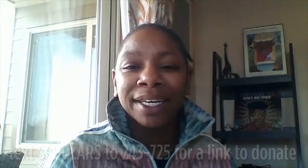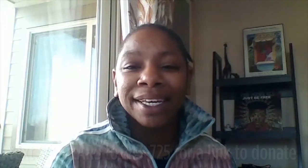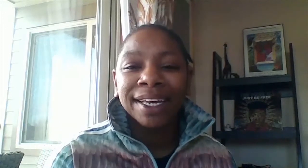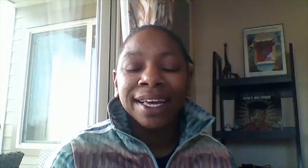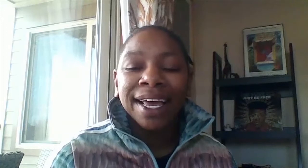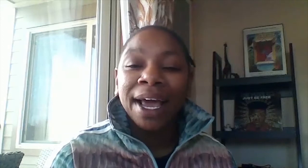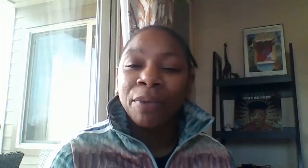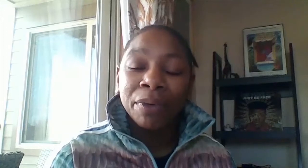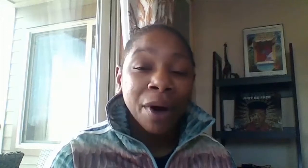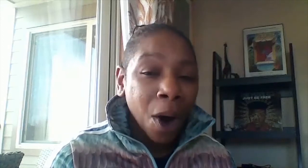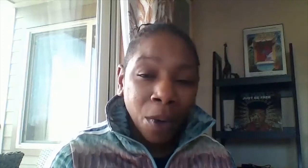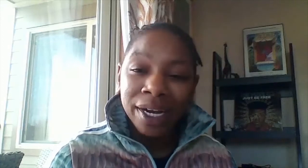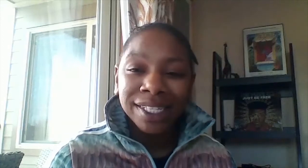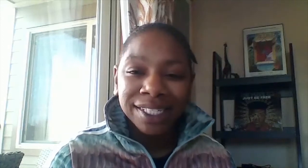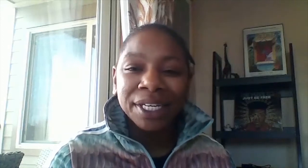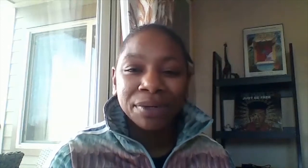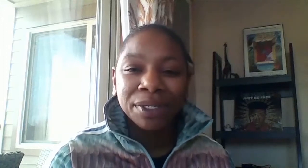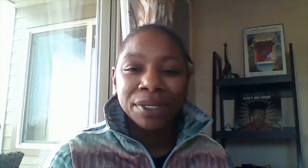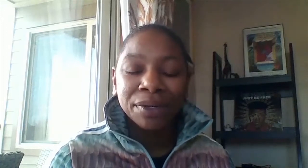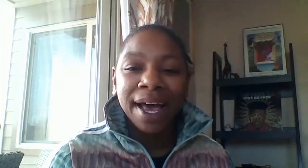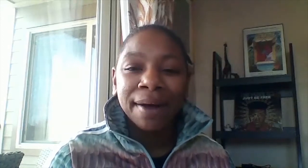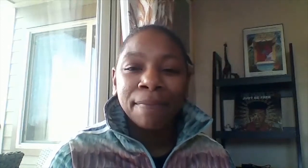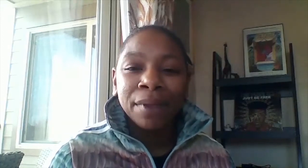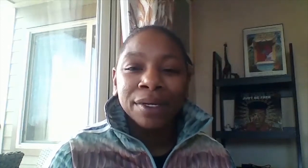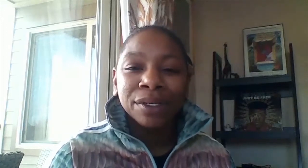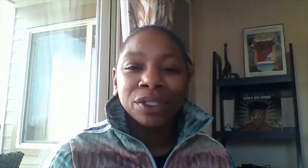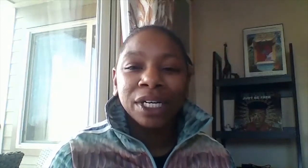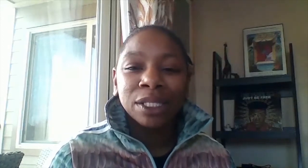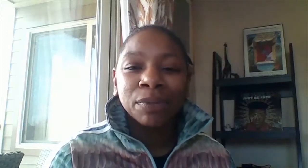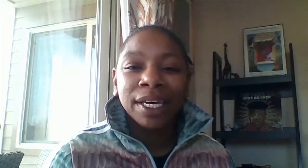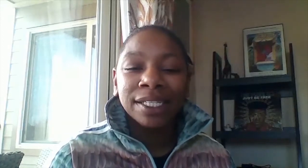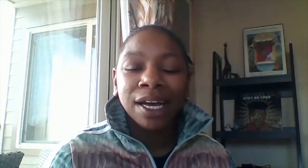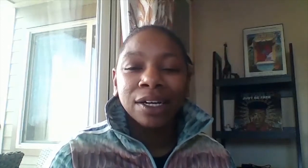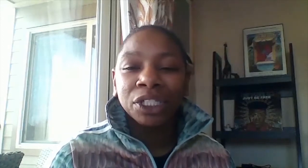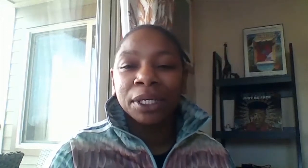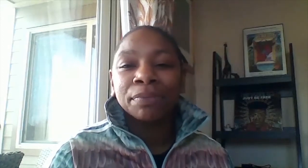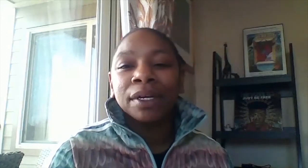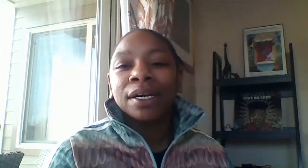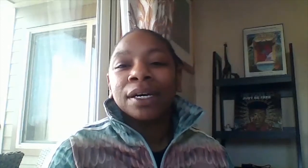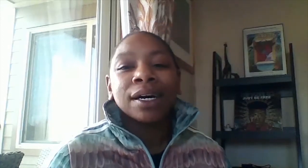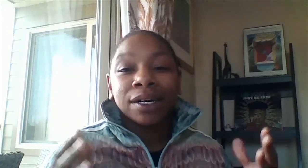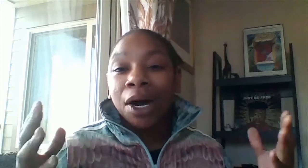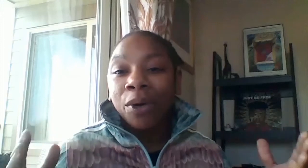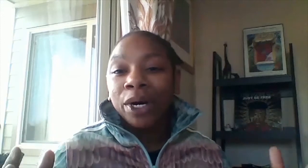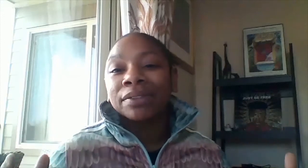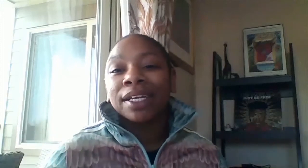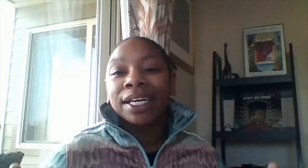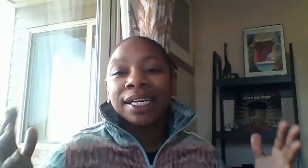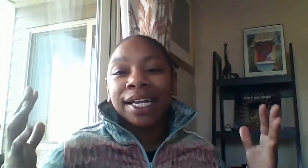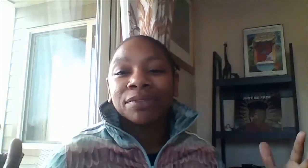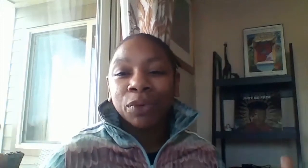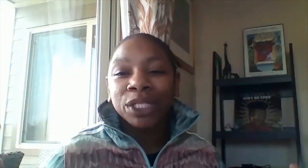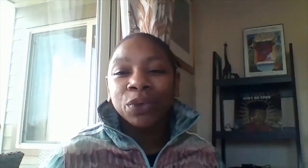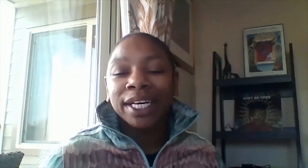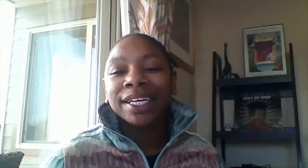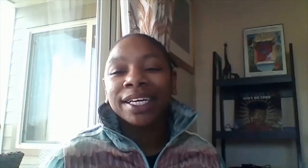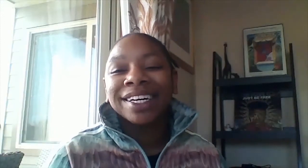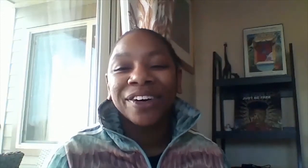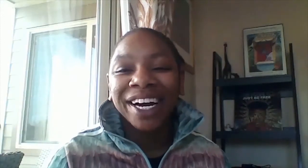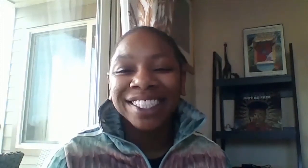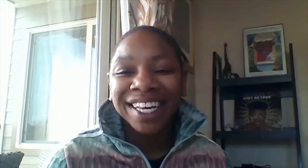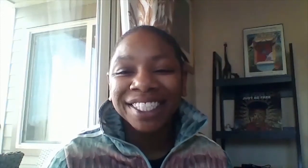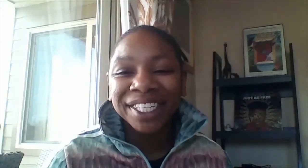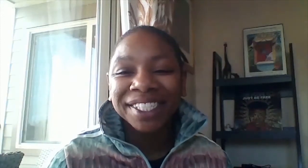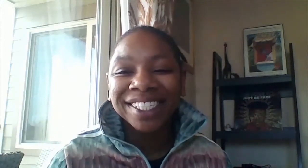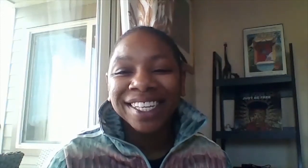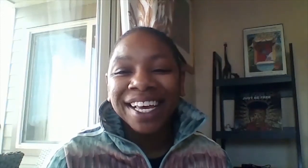a community. And we will always continue to do that. So GSBA Scholarship Cohort, Class of 2020,